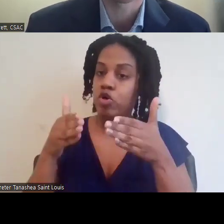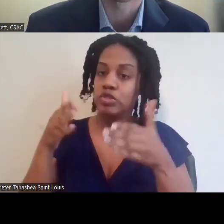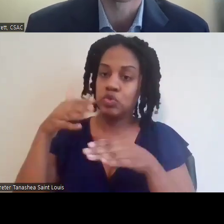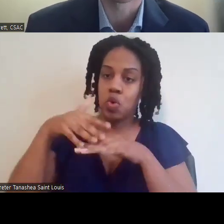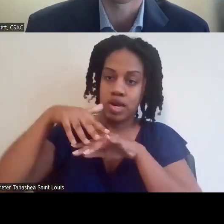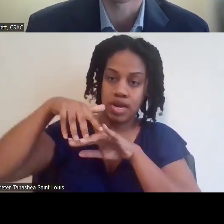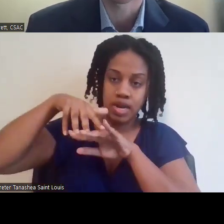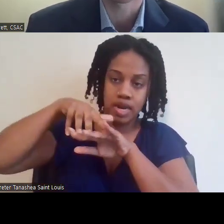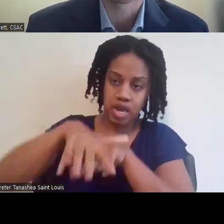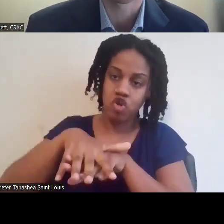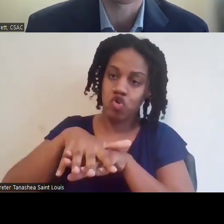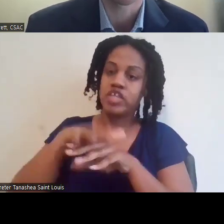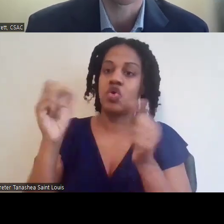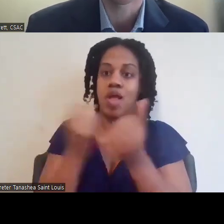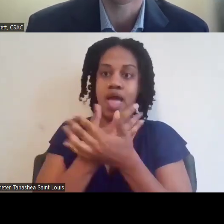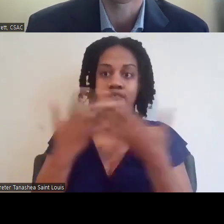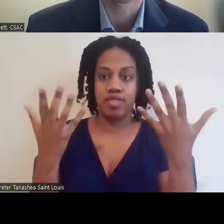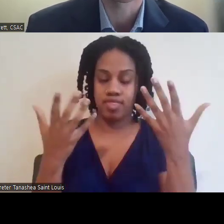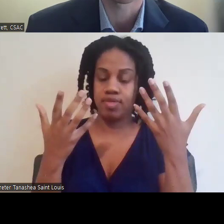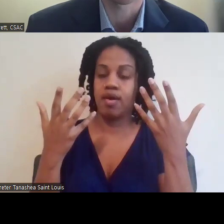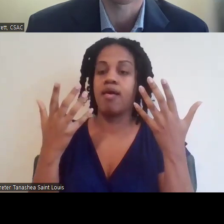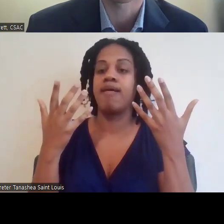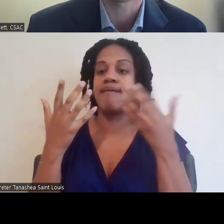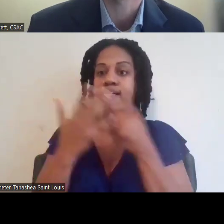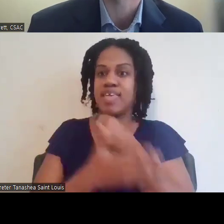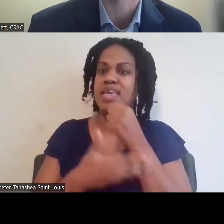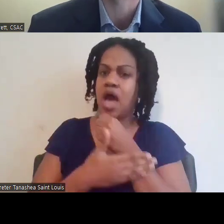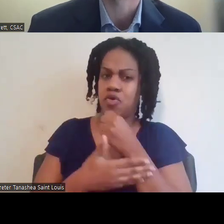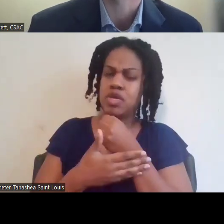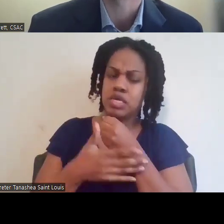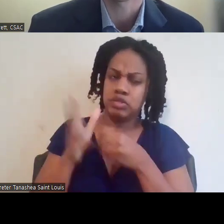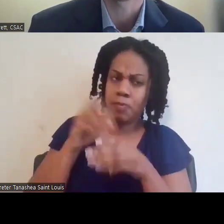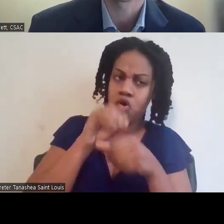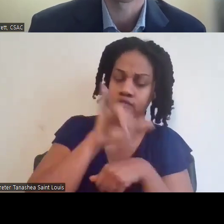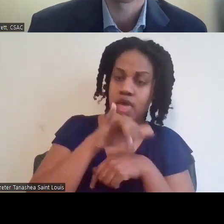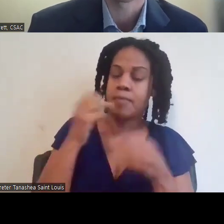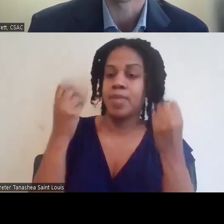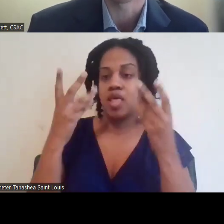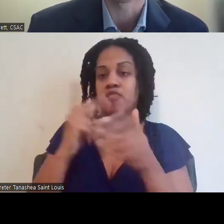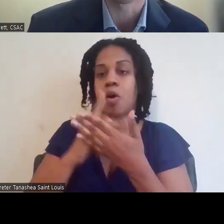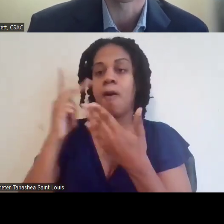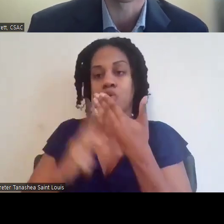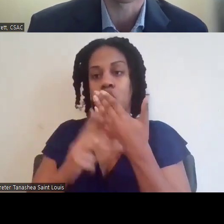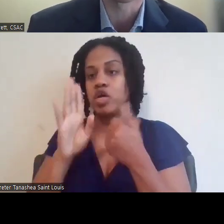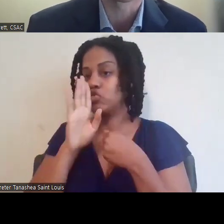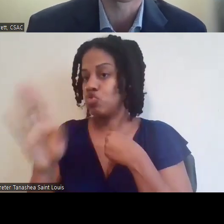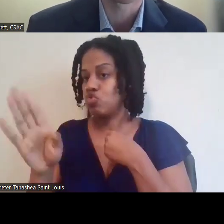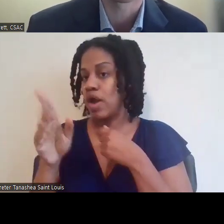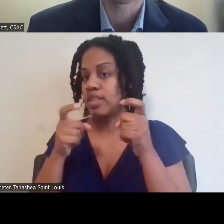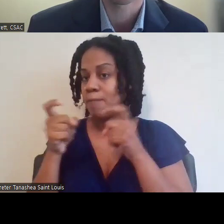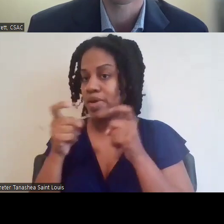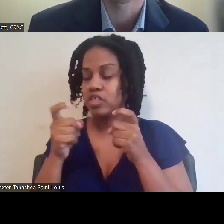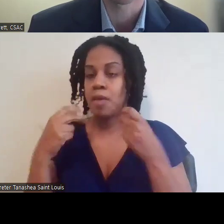integration with everything else that's done, and counties play a key role in that as well, with many of the programs directly administered by human